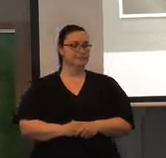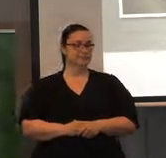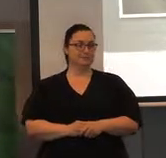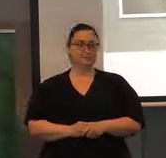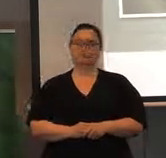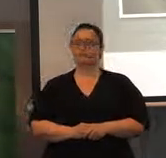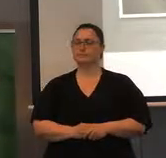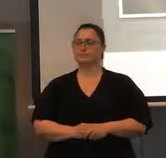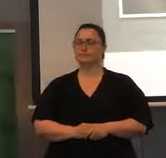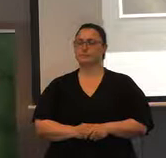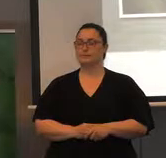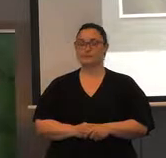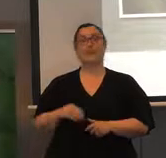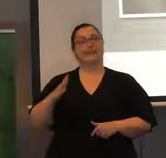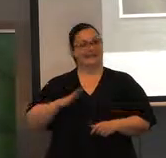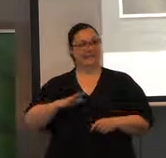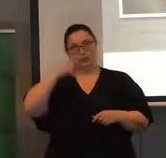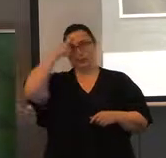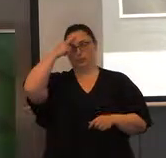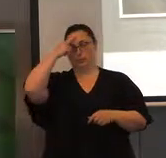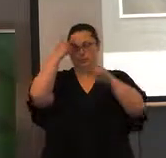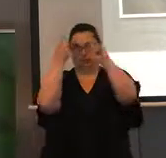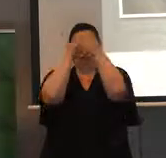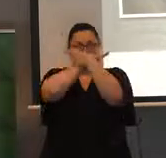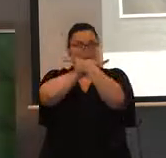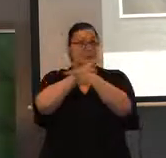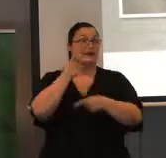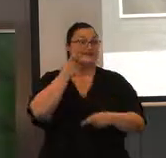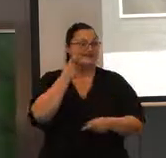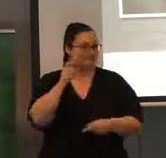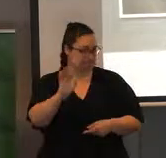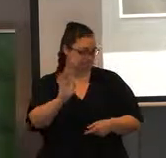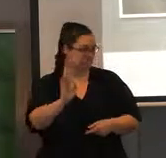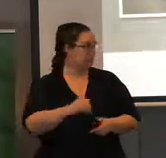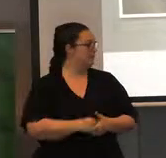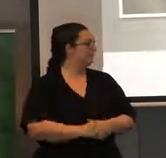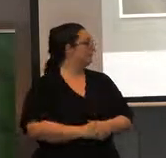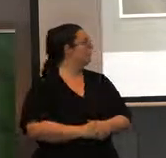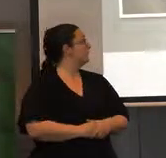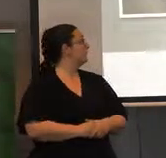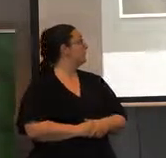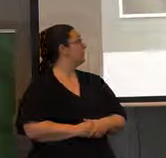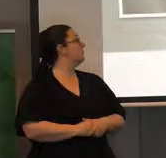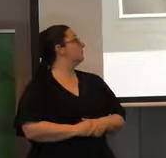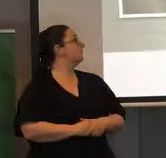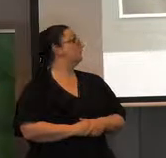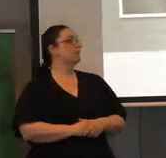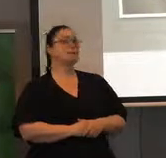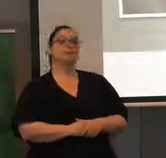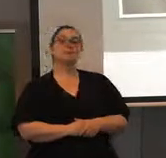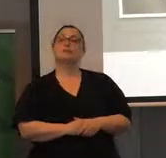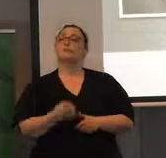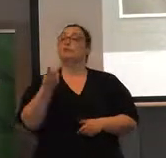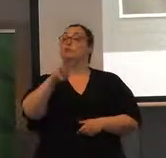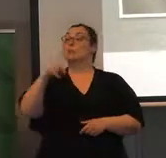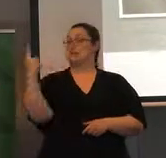Time to change our thinking, but it's not going to be easy. So I'm going to be looking here at a little bit of data for you. On